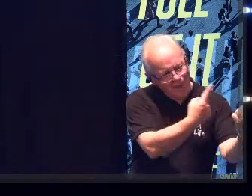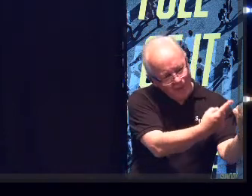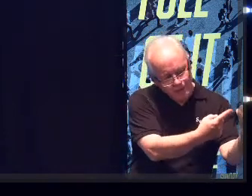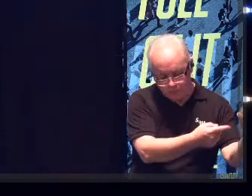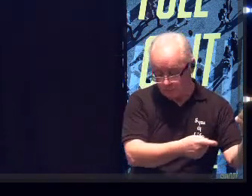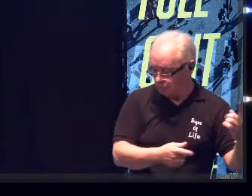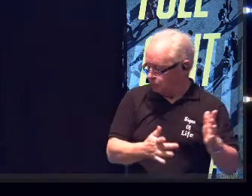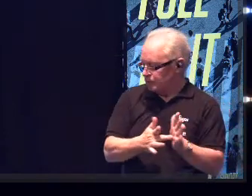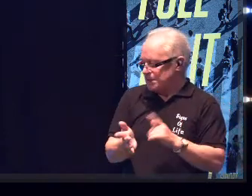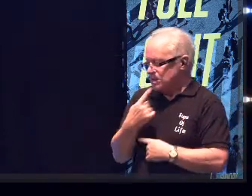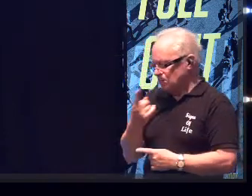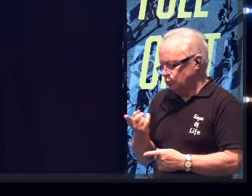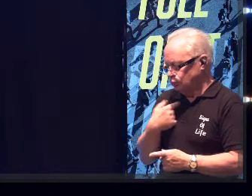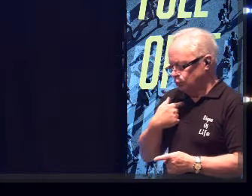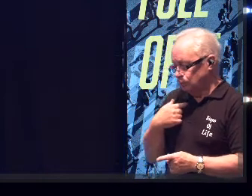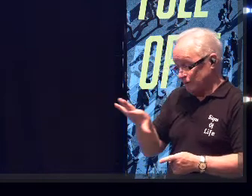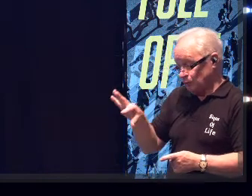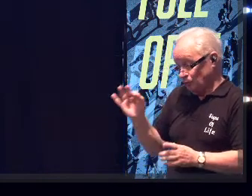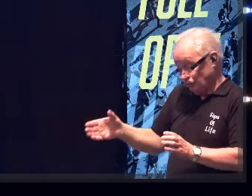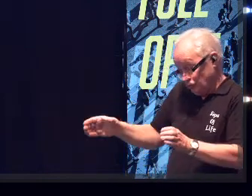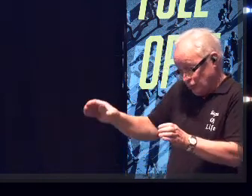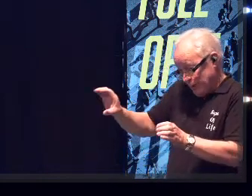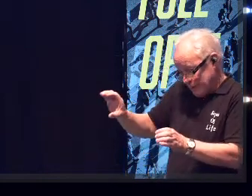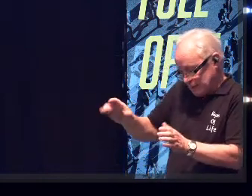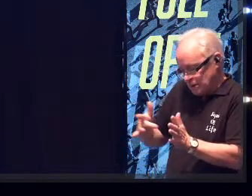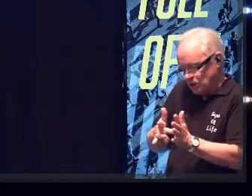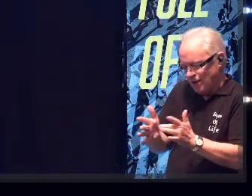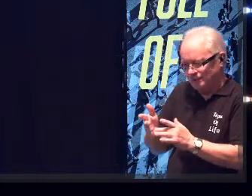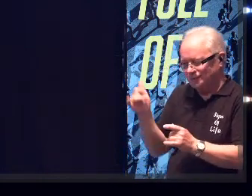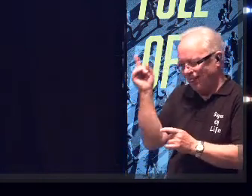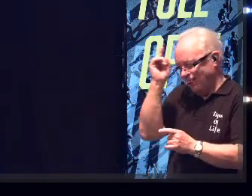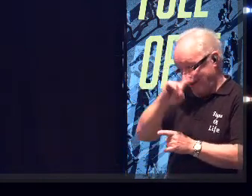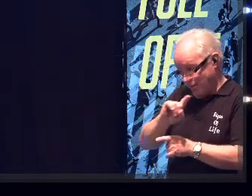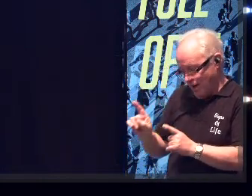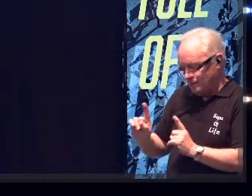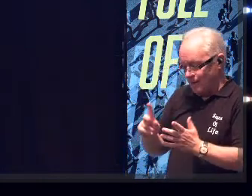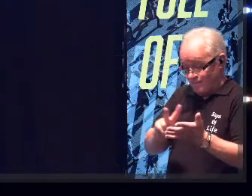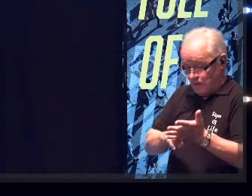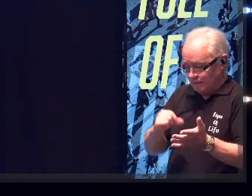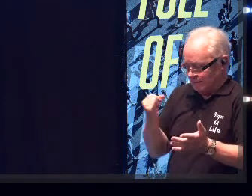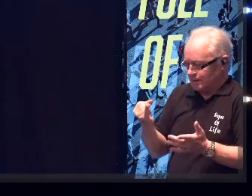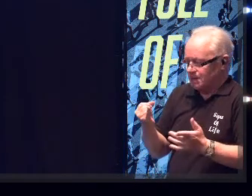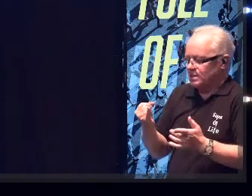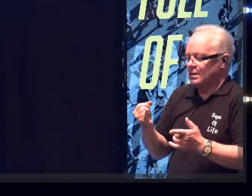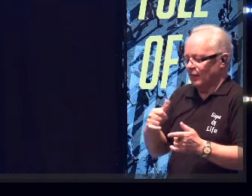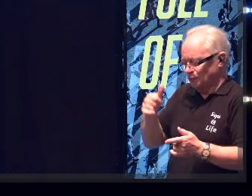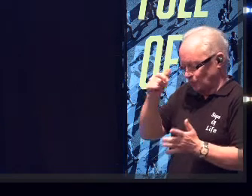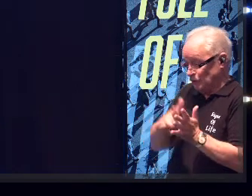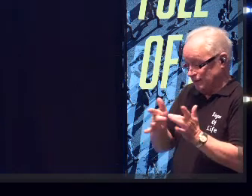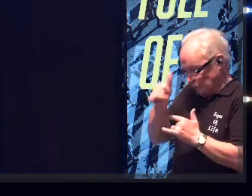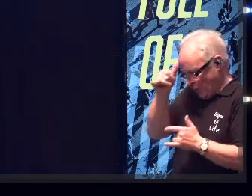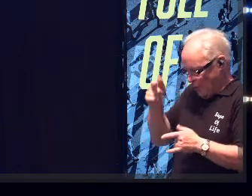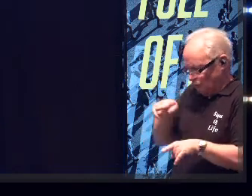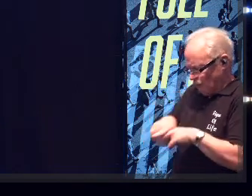disobey God? But Jesus is way too smart for them. Verse 6, they were trying to trap him into